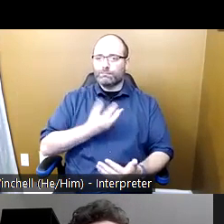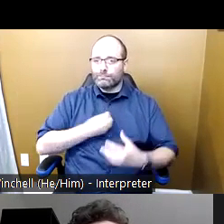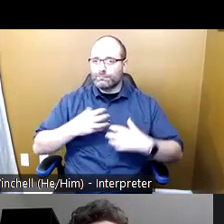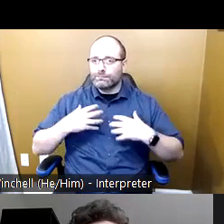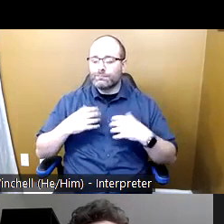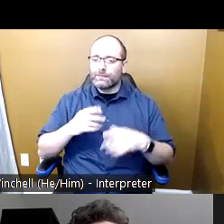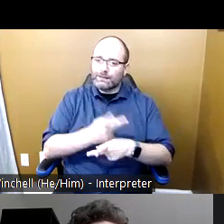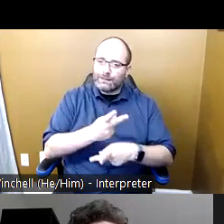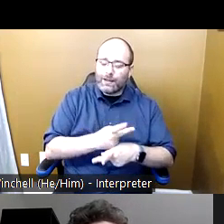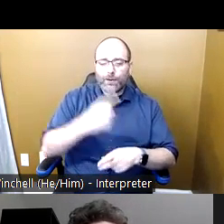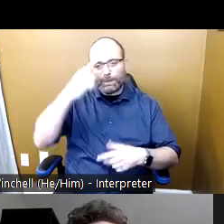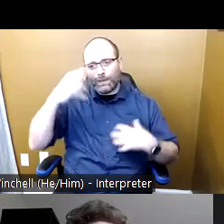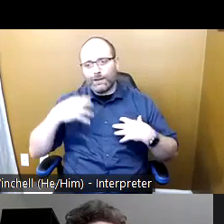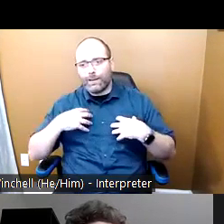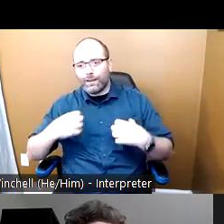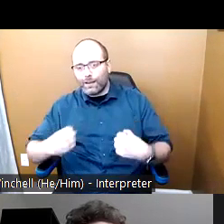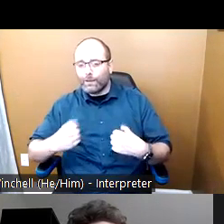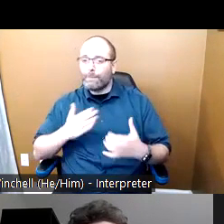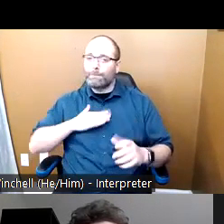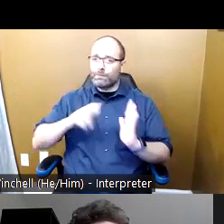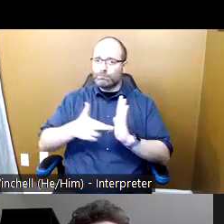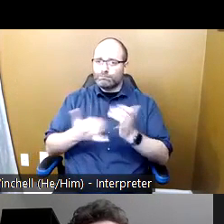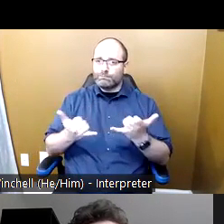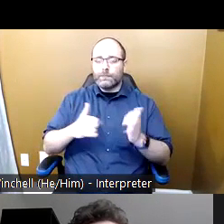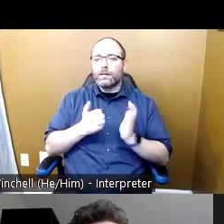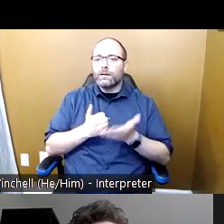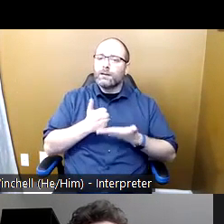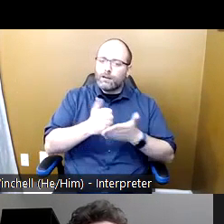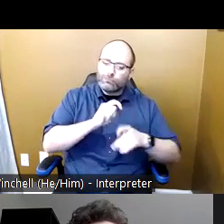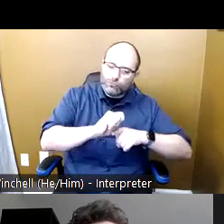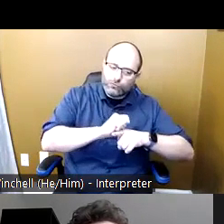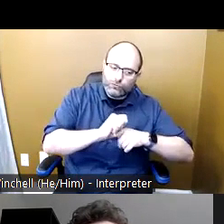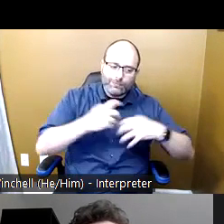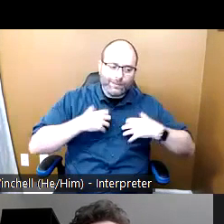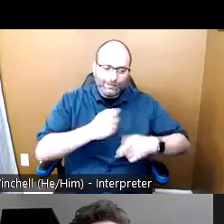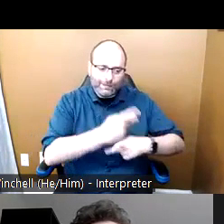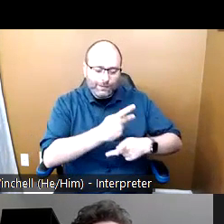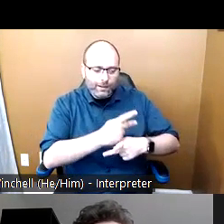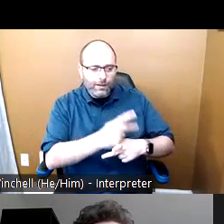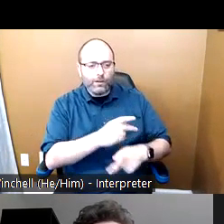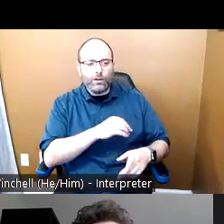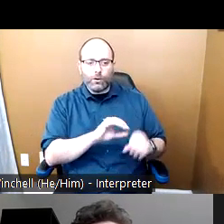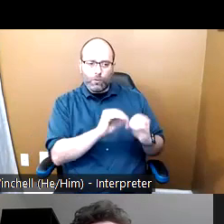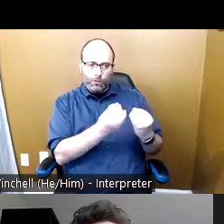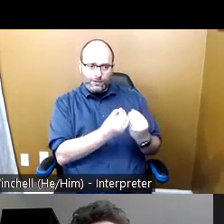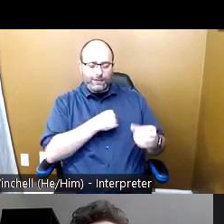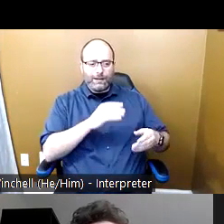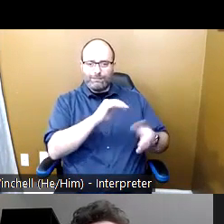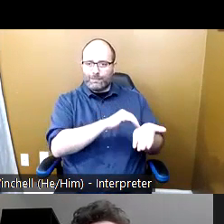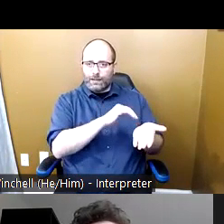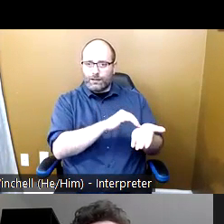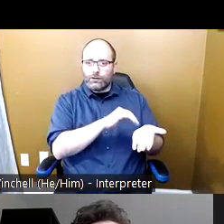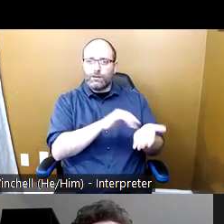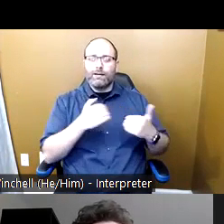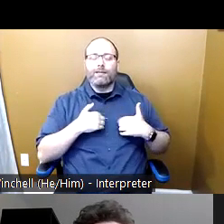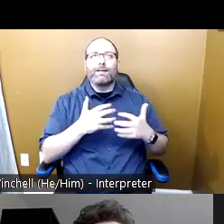health, predominantly my role right now is training healthcare organizations and providers. They have